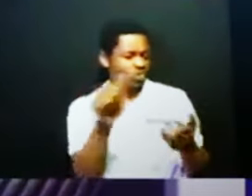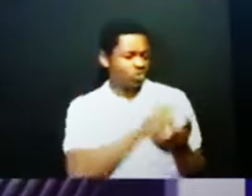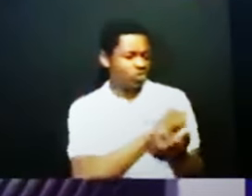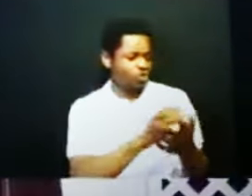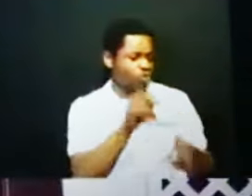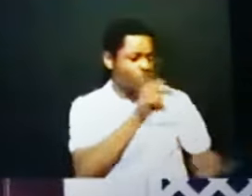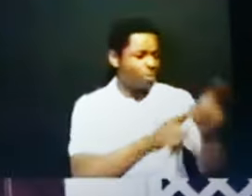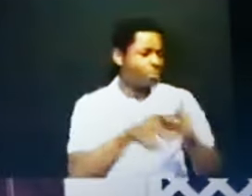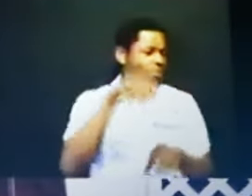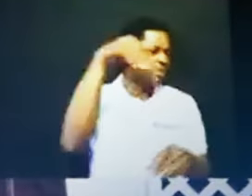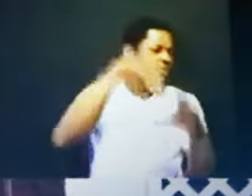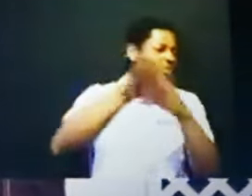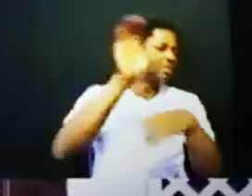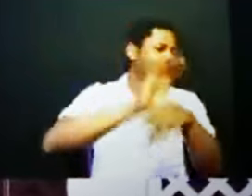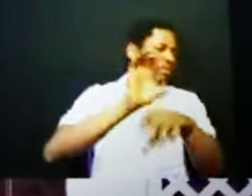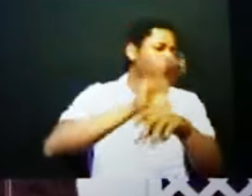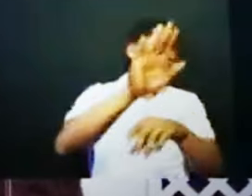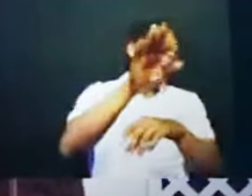So